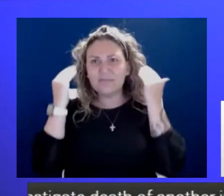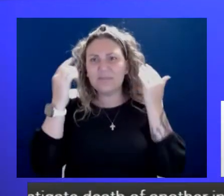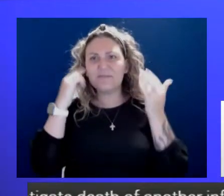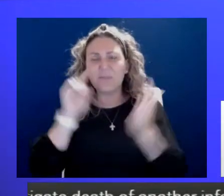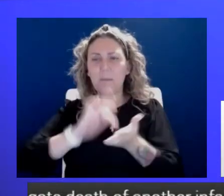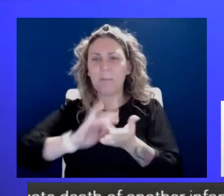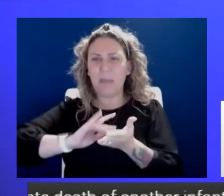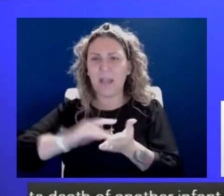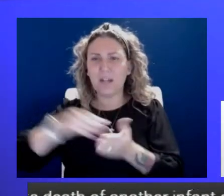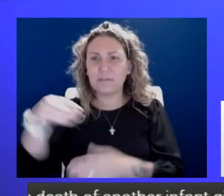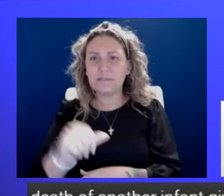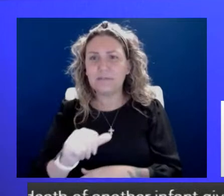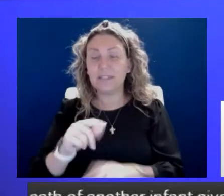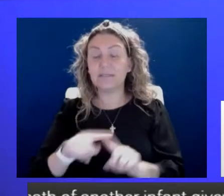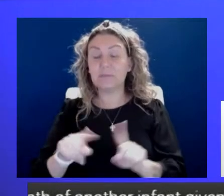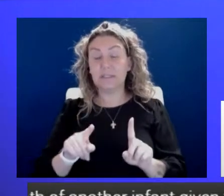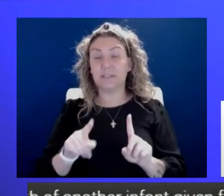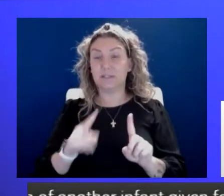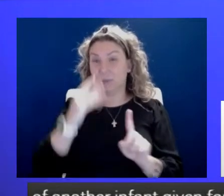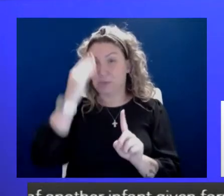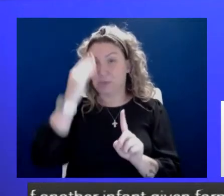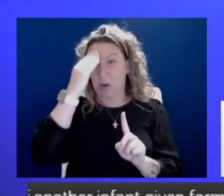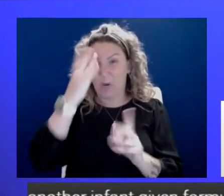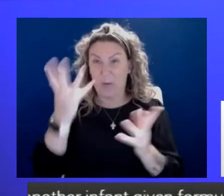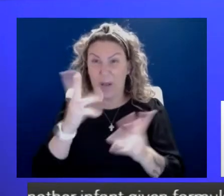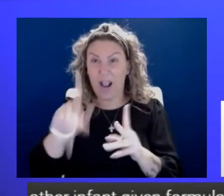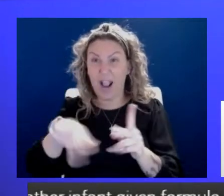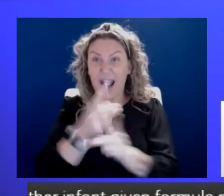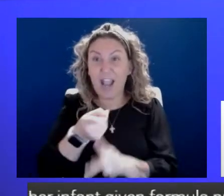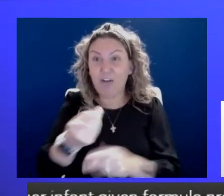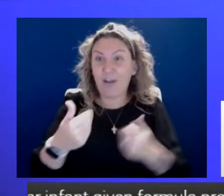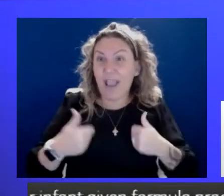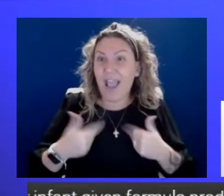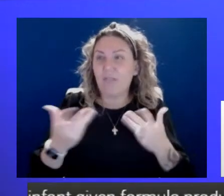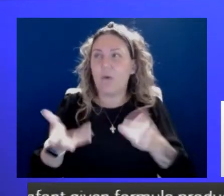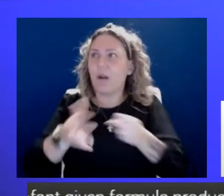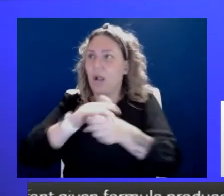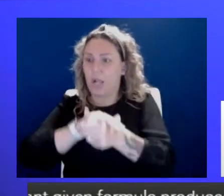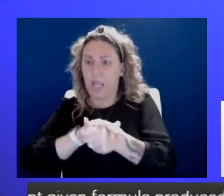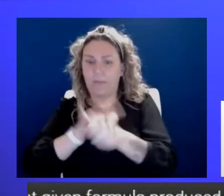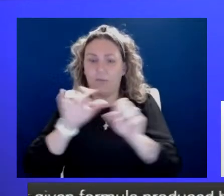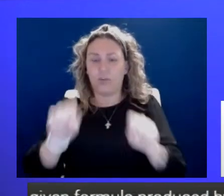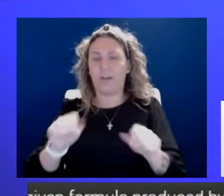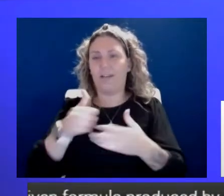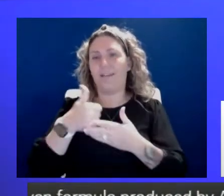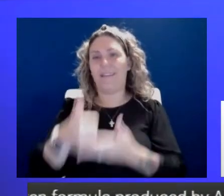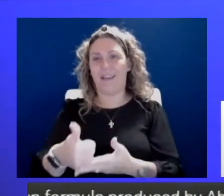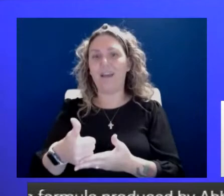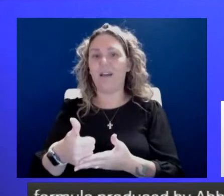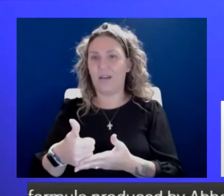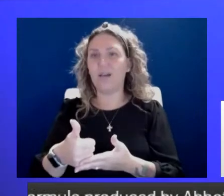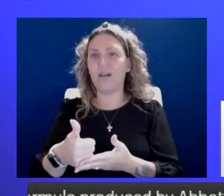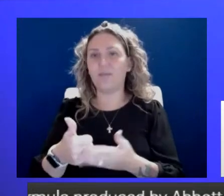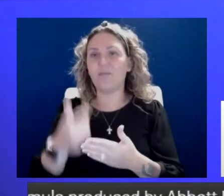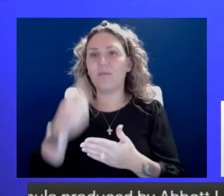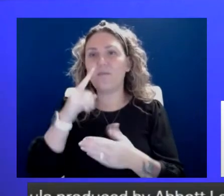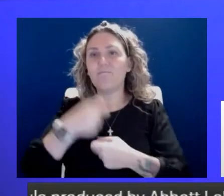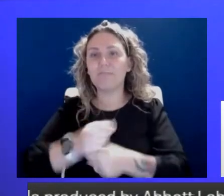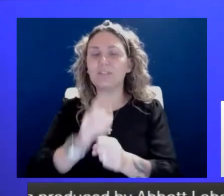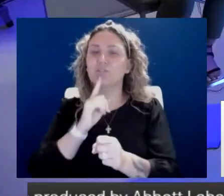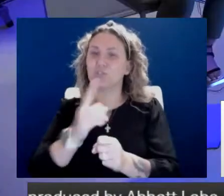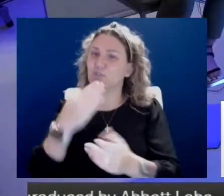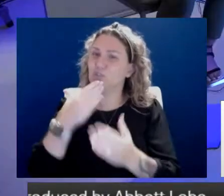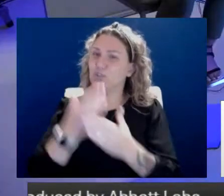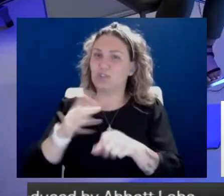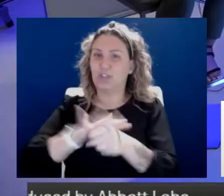and really knowing what type you have, what does that cover, can be helpful in ensuring you have good coverage. I want to hear from